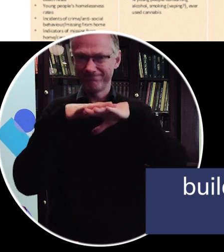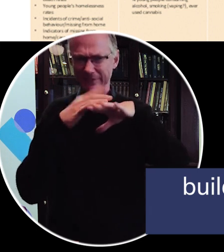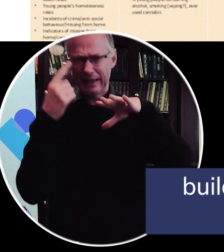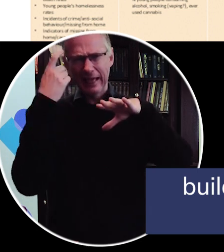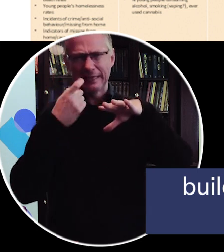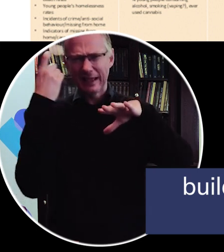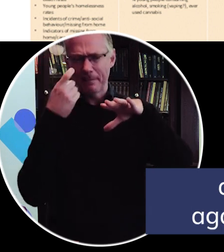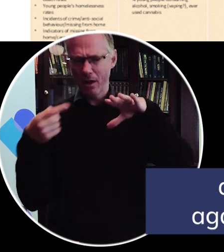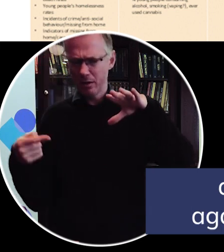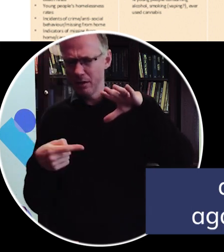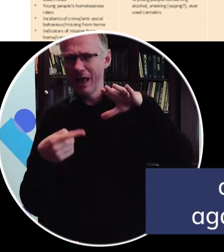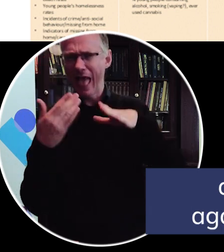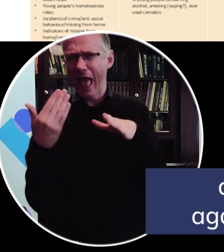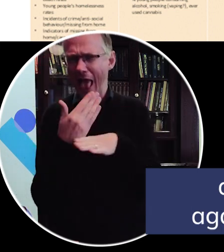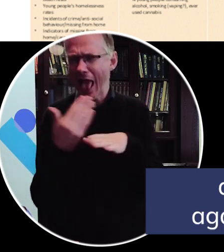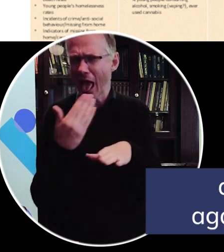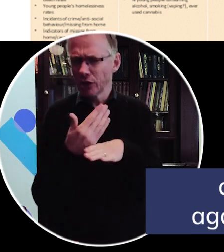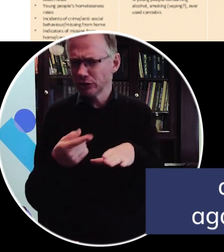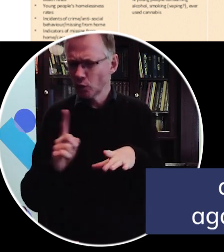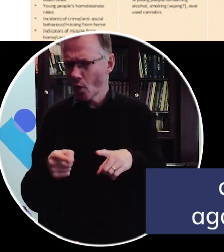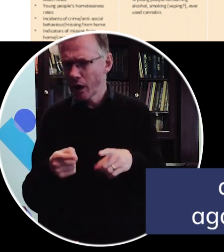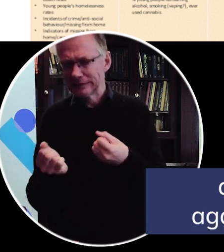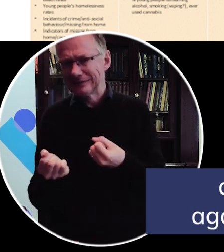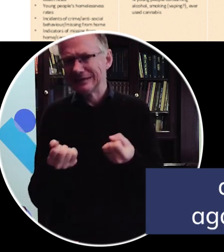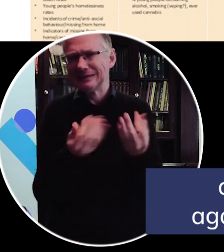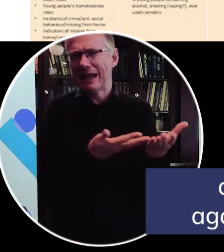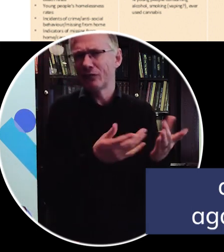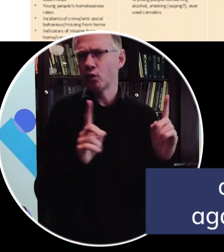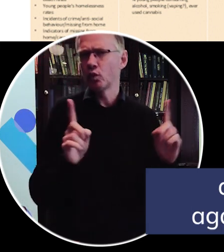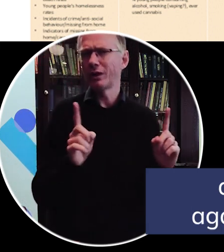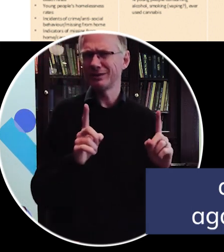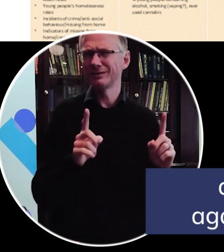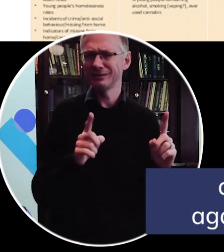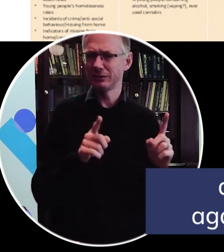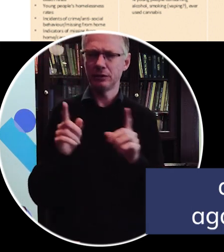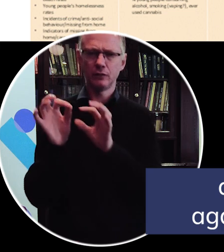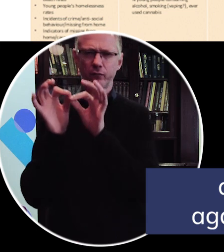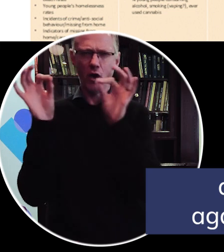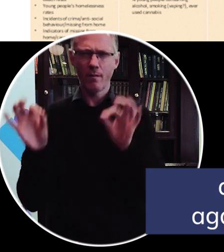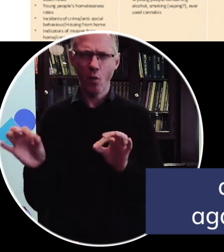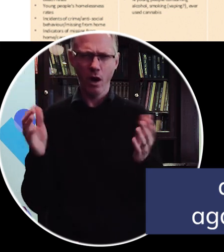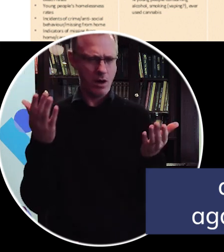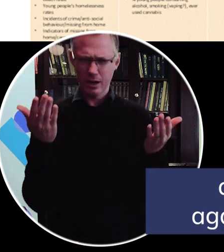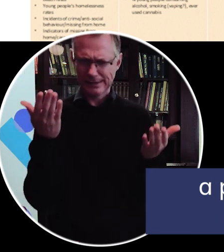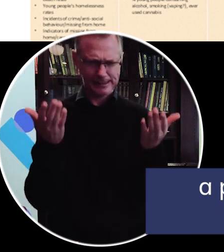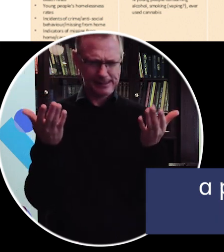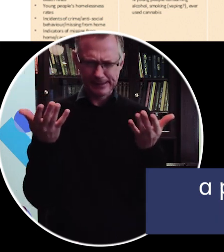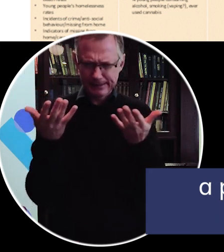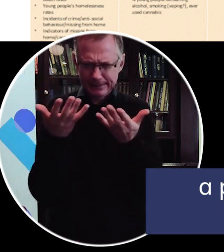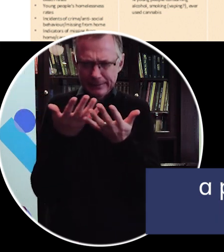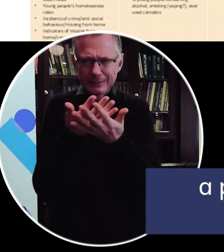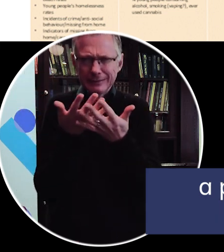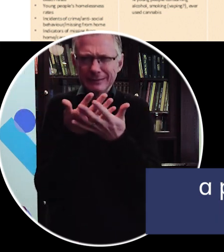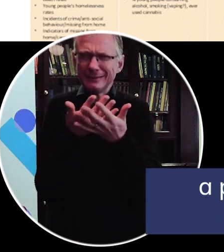happening and what's being commissioned and delivered against this framework. And then that starts to give a picture